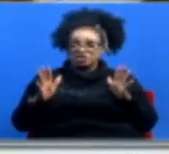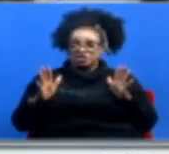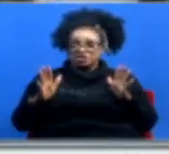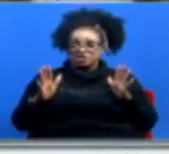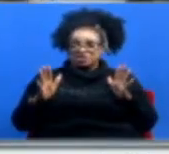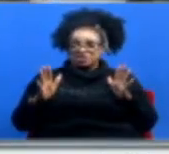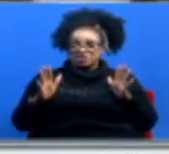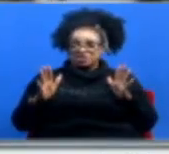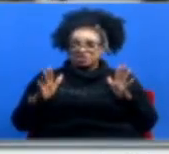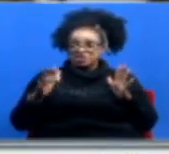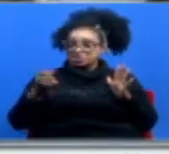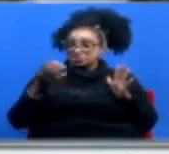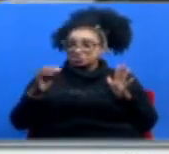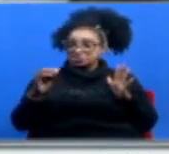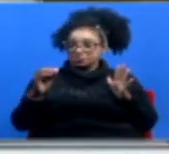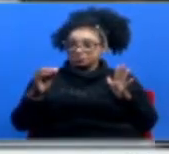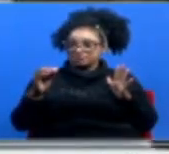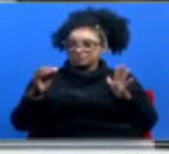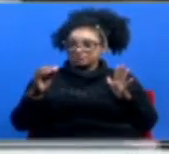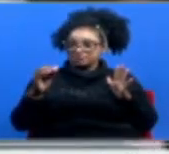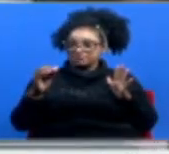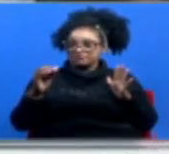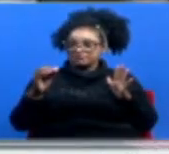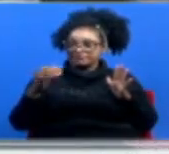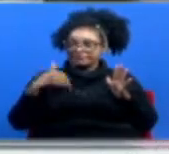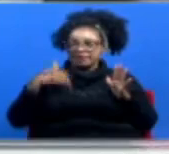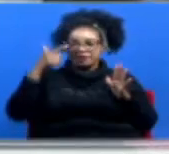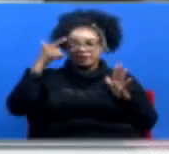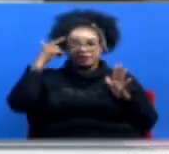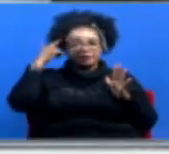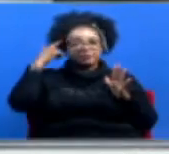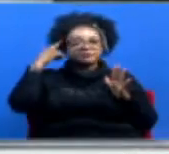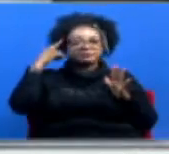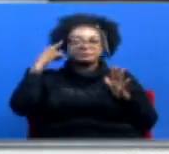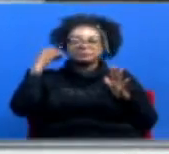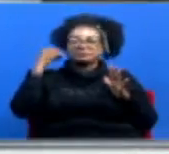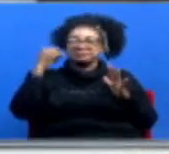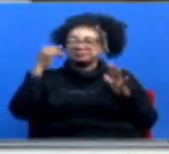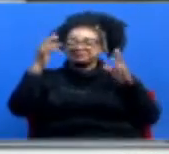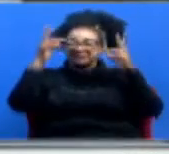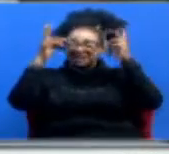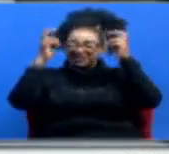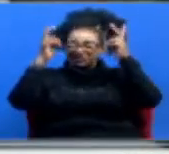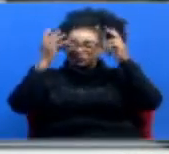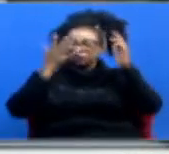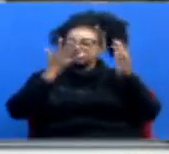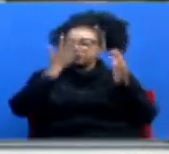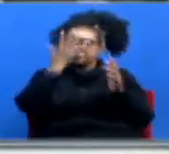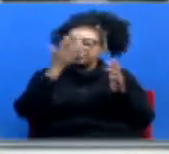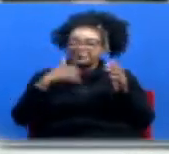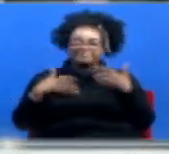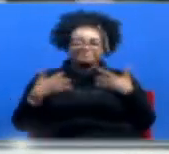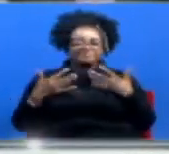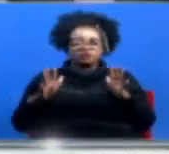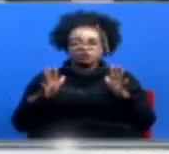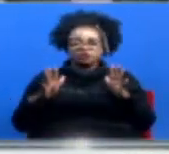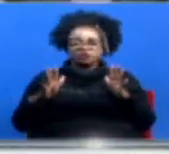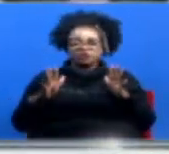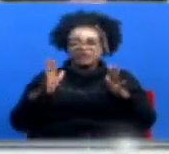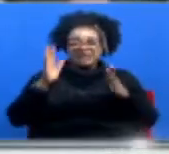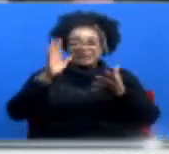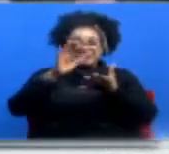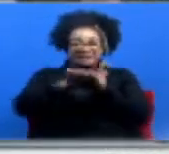So I think the devil has been ashamed, and I believe they